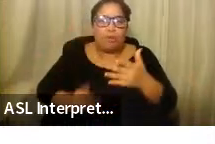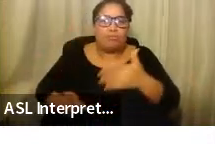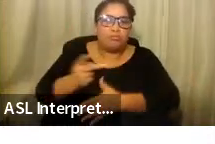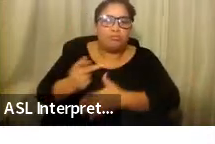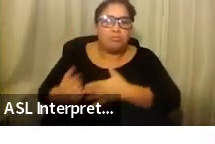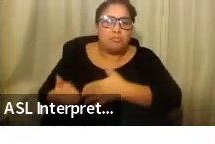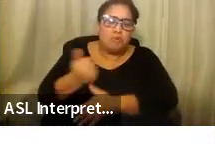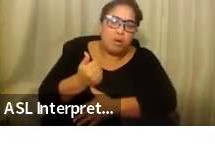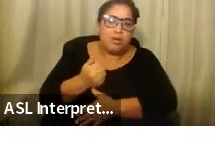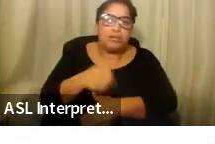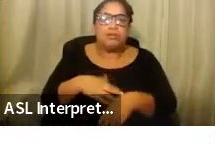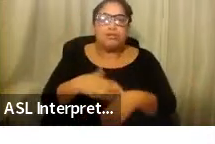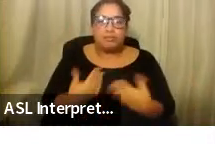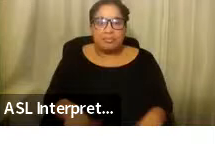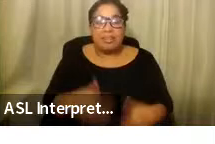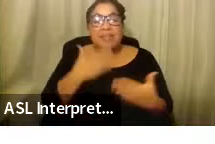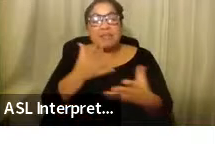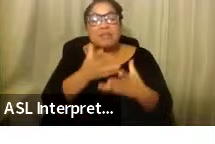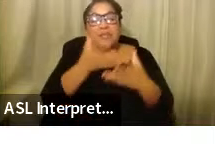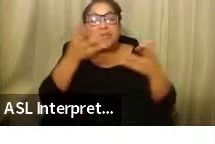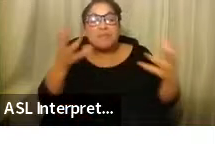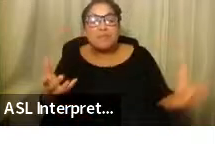so much for this opportunity.